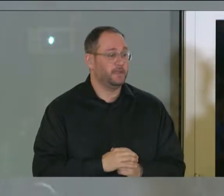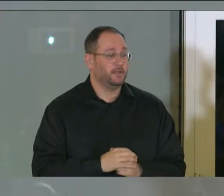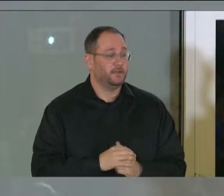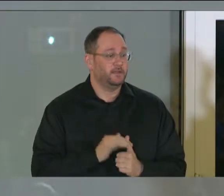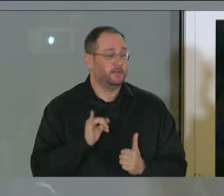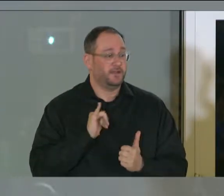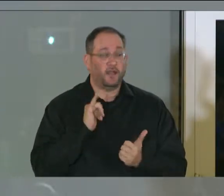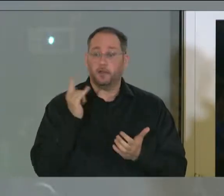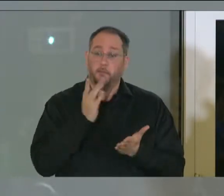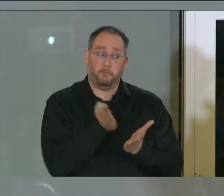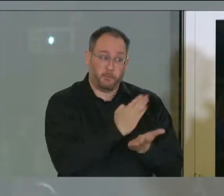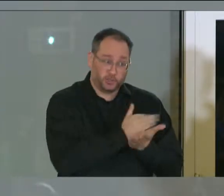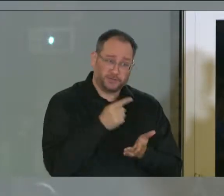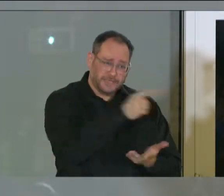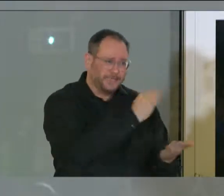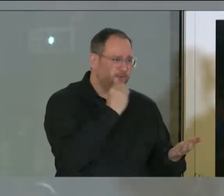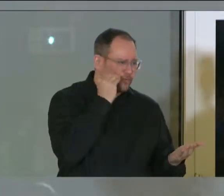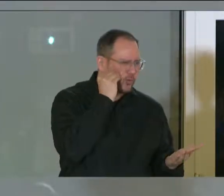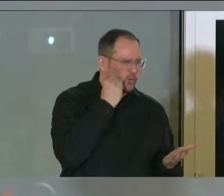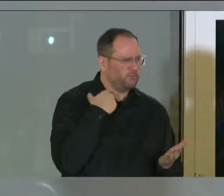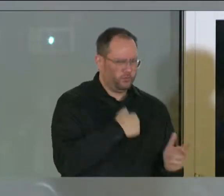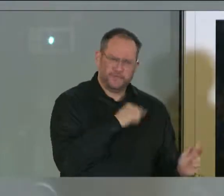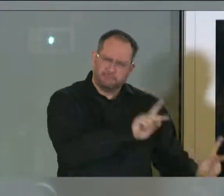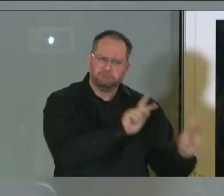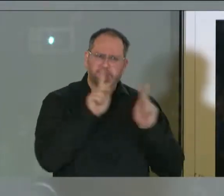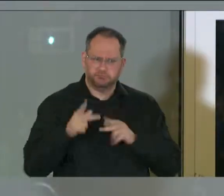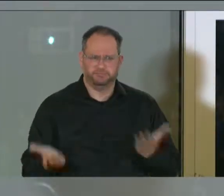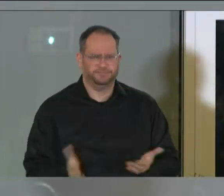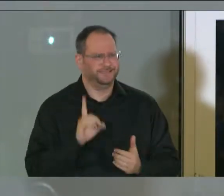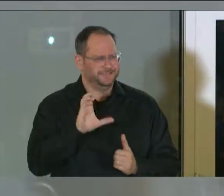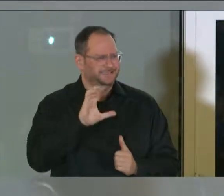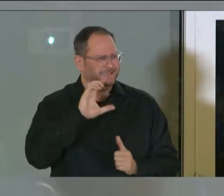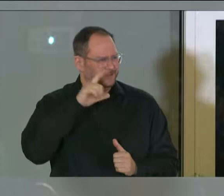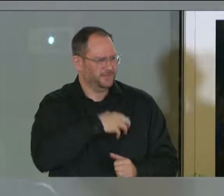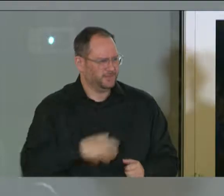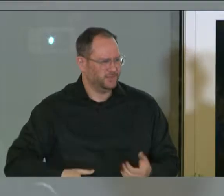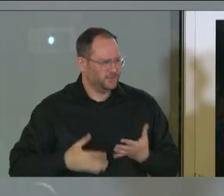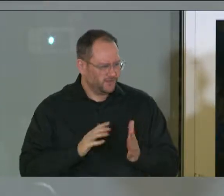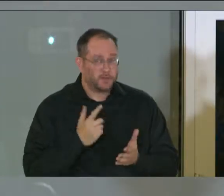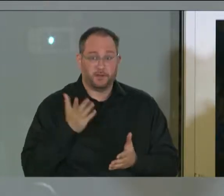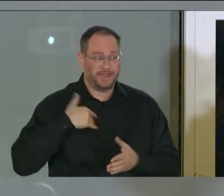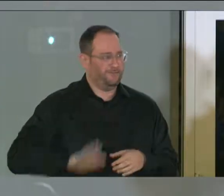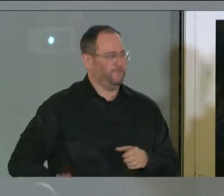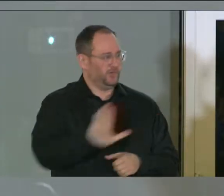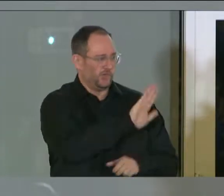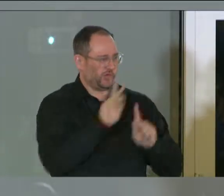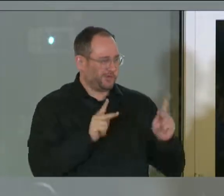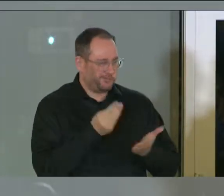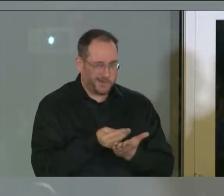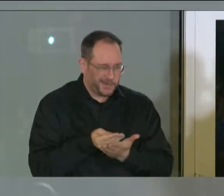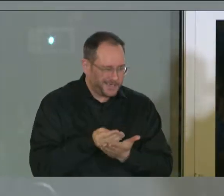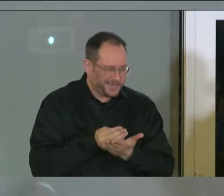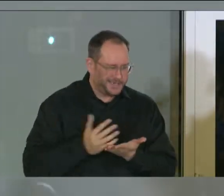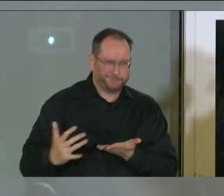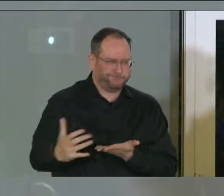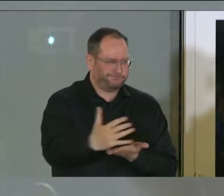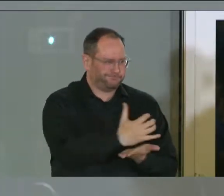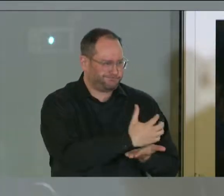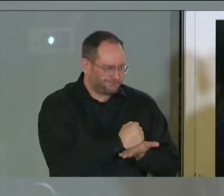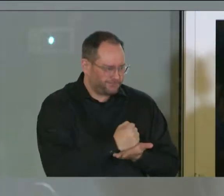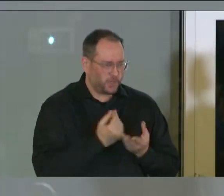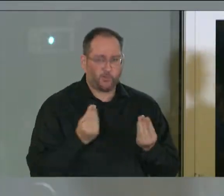certain amount of resources that come in from our taxpayers, our property taxpayers, our income